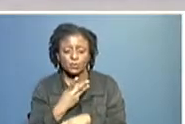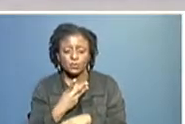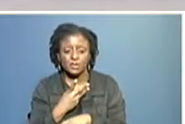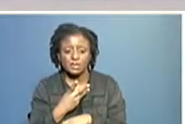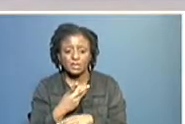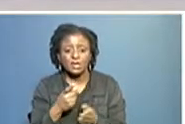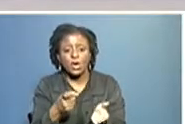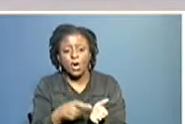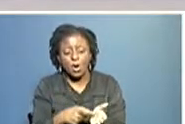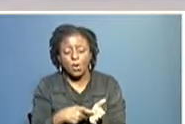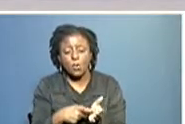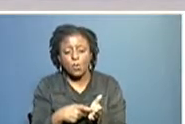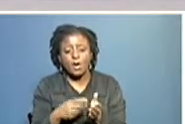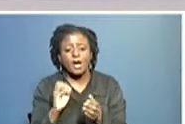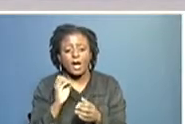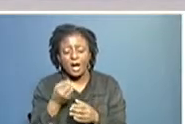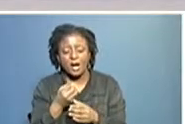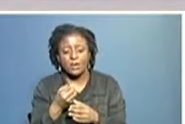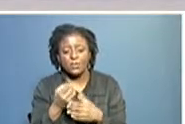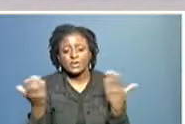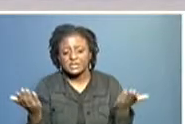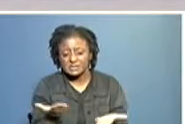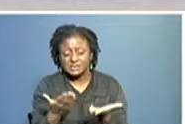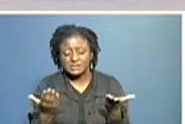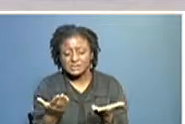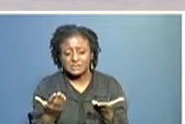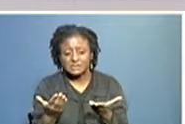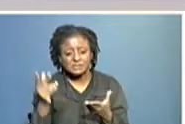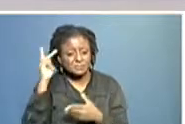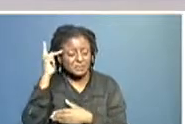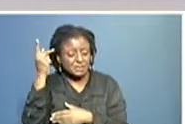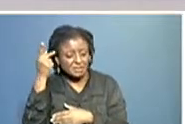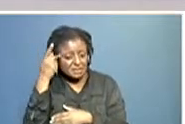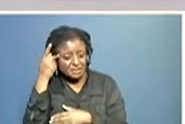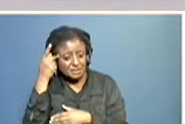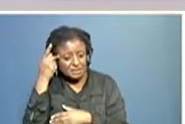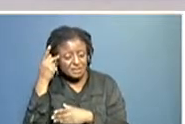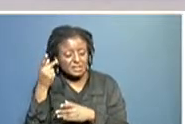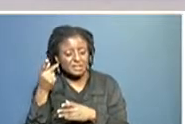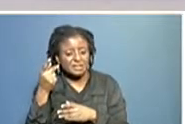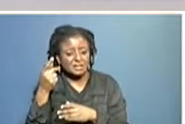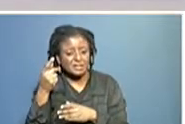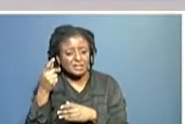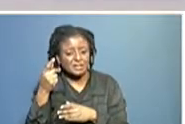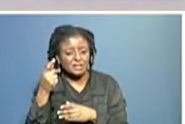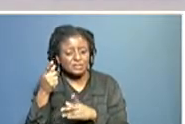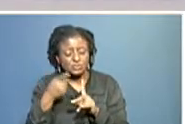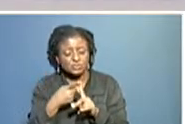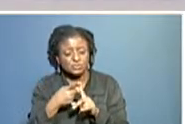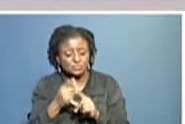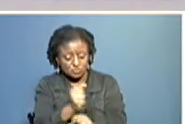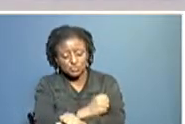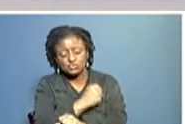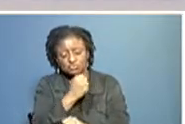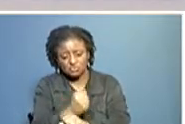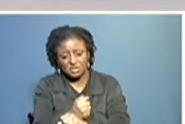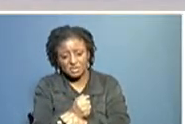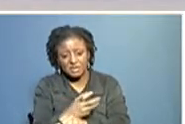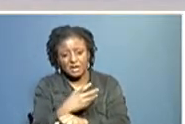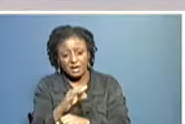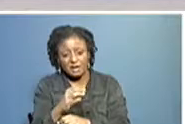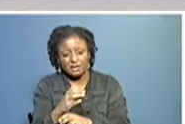politically in our leadership to the strength of conviction of